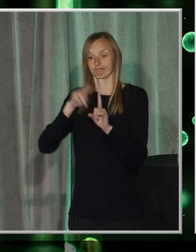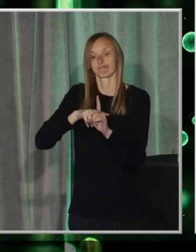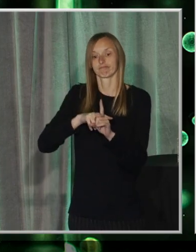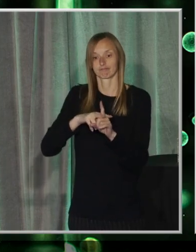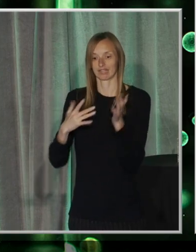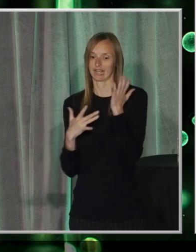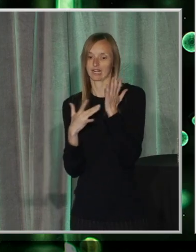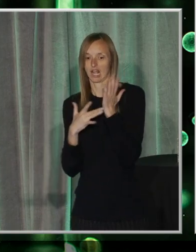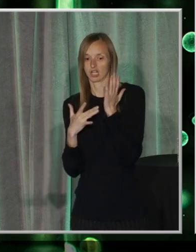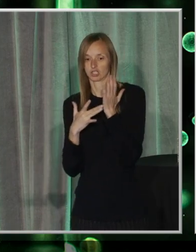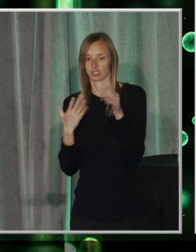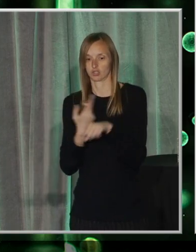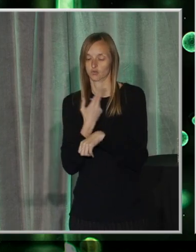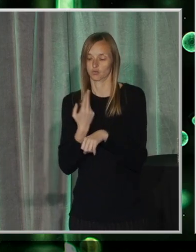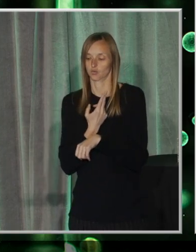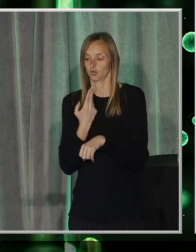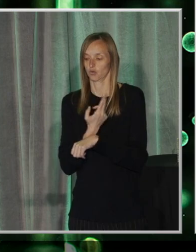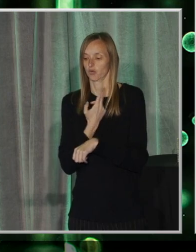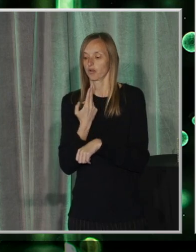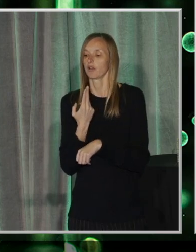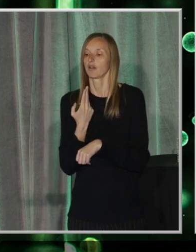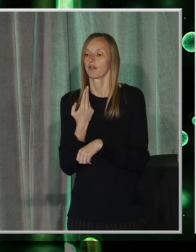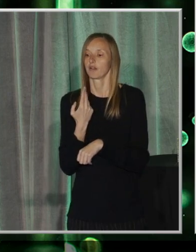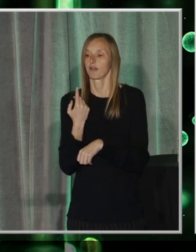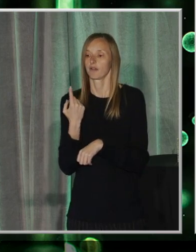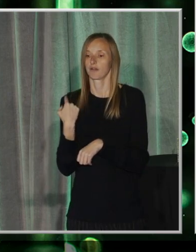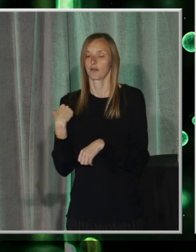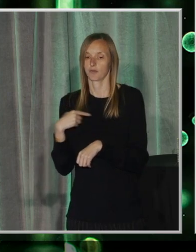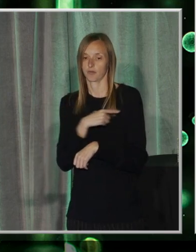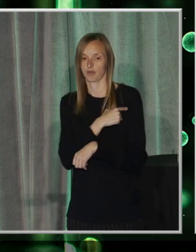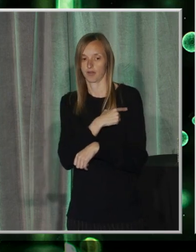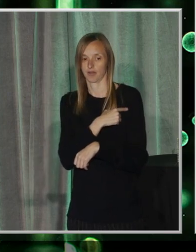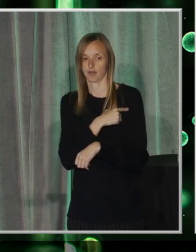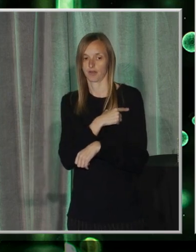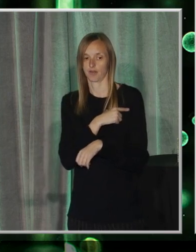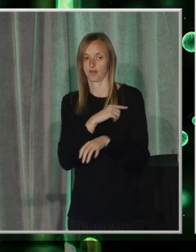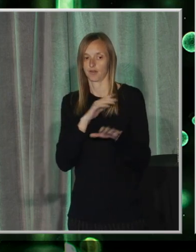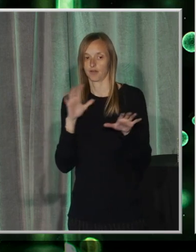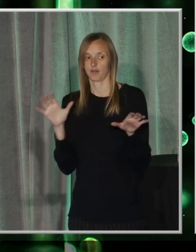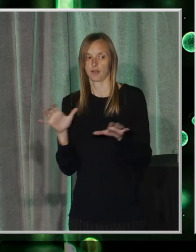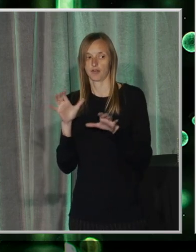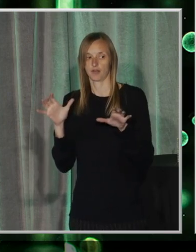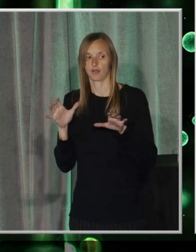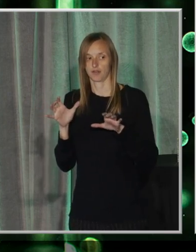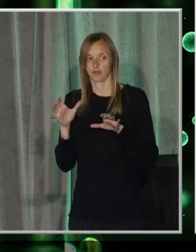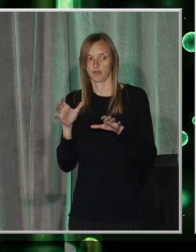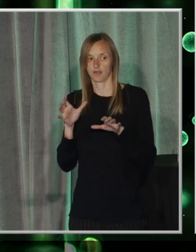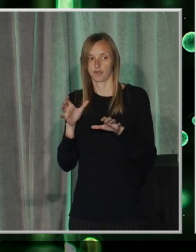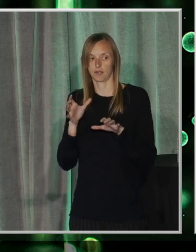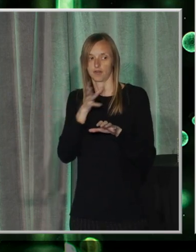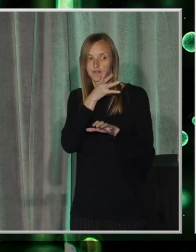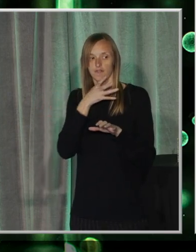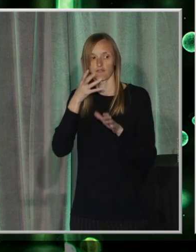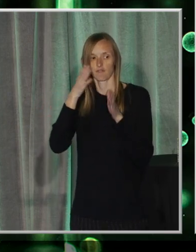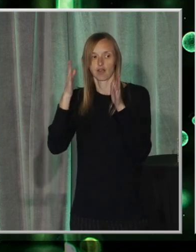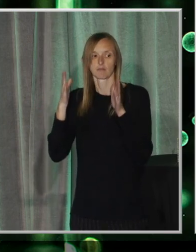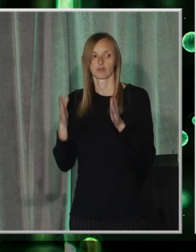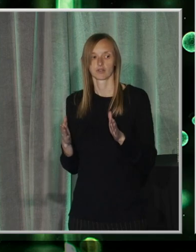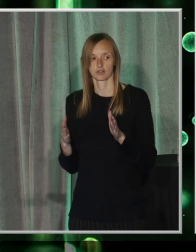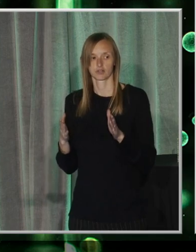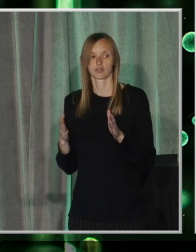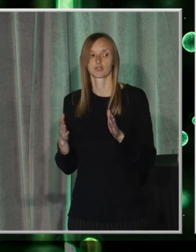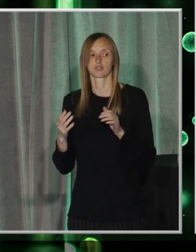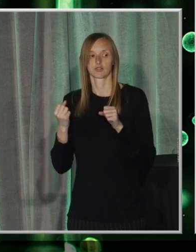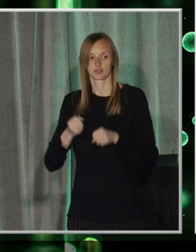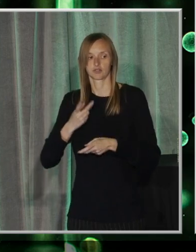technology. As the survey that we have done found that the farmer doesn't even have plowed this charcoal furrow. So